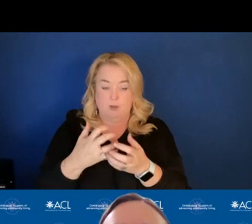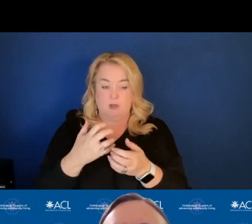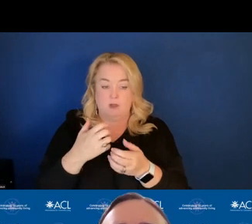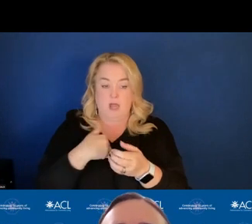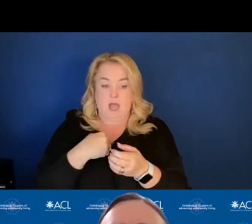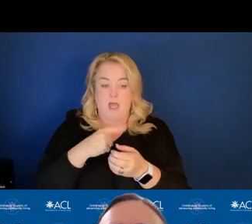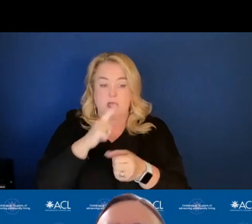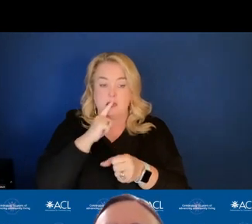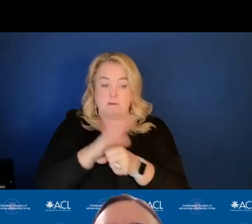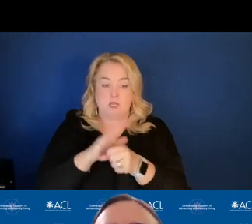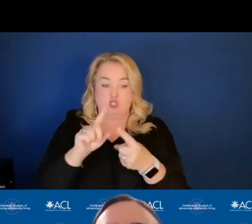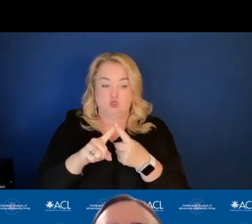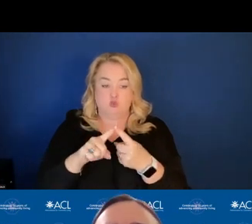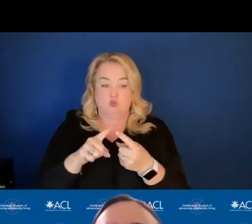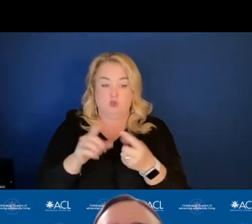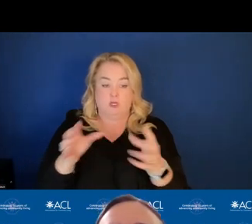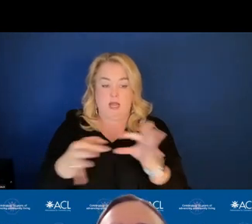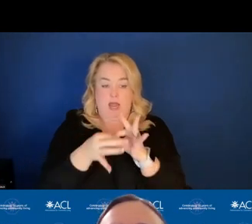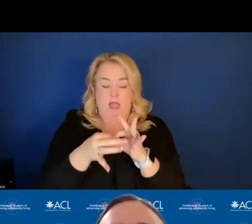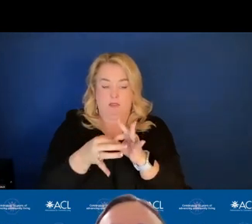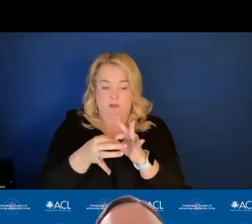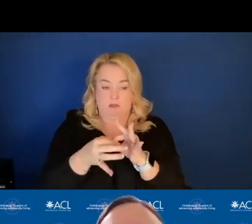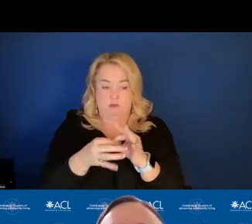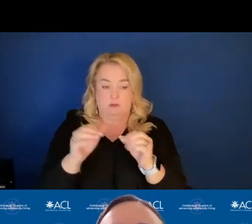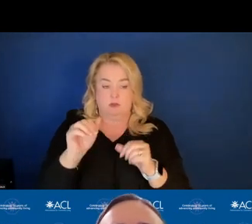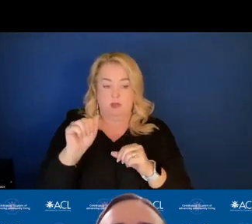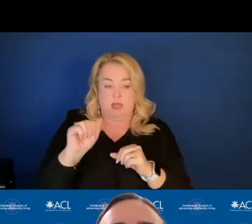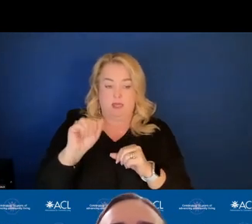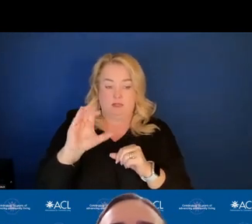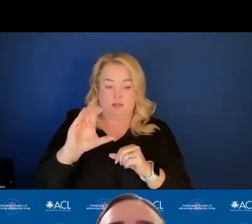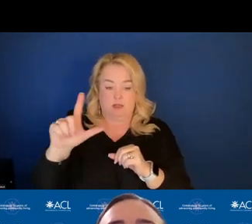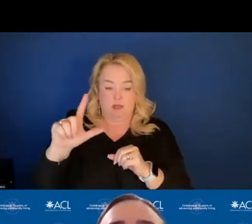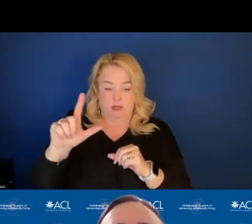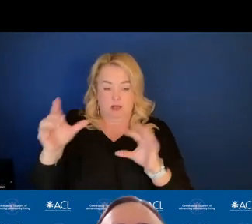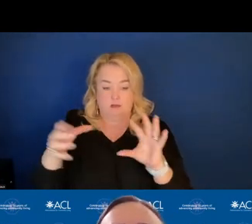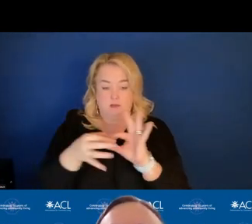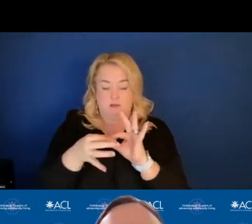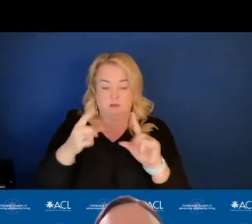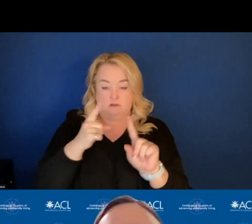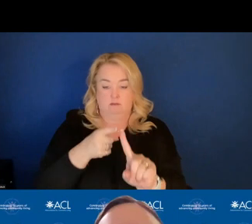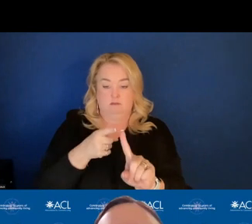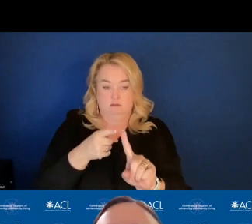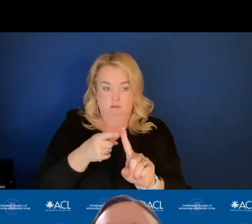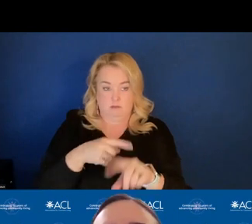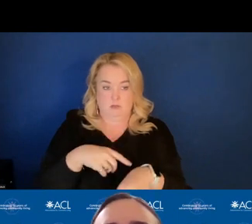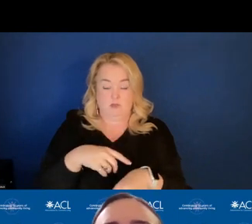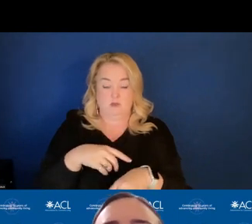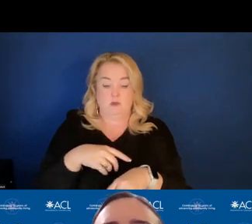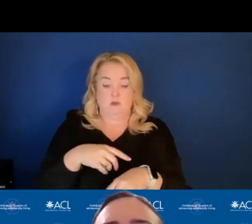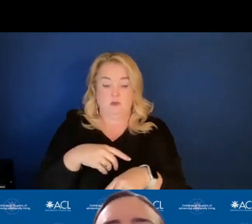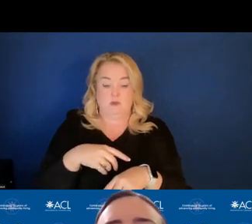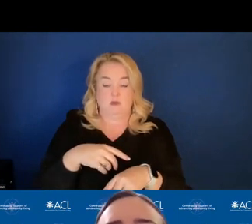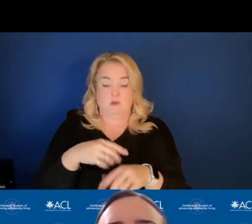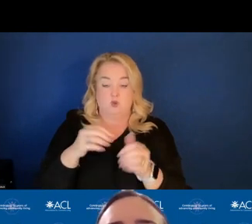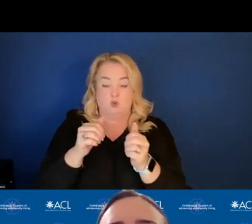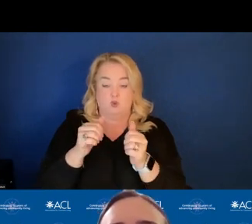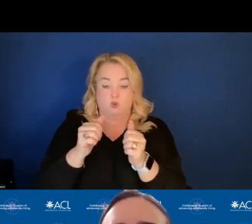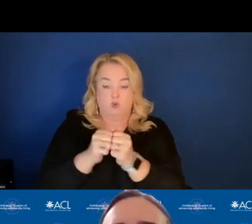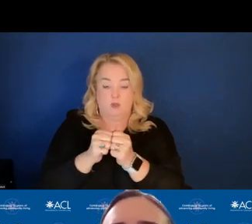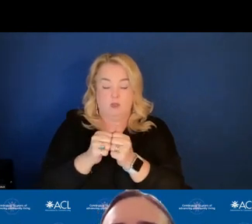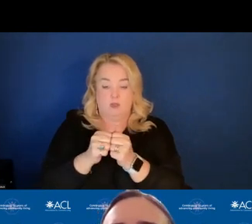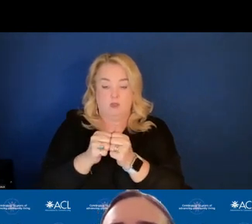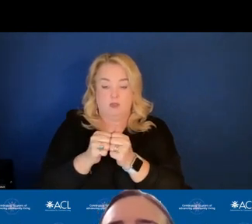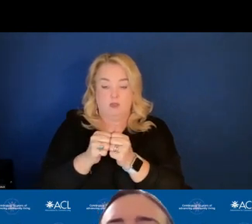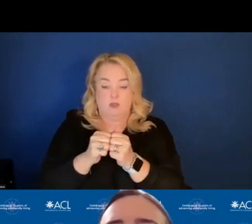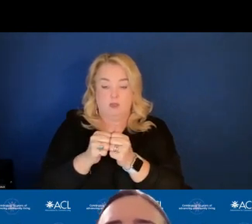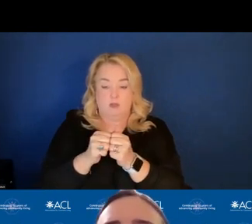to Connect initiative, which is ACL's cross-sector initiative launched by ACL to fight social isolation